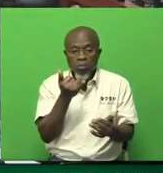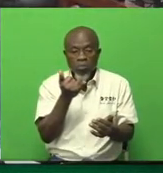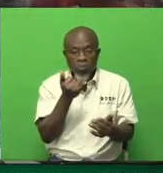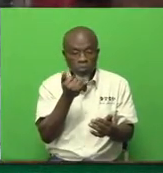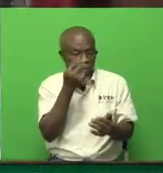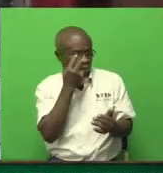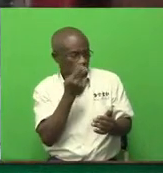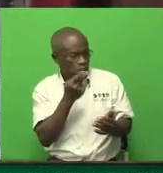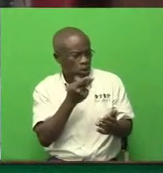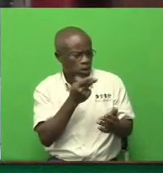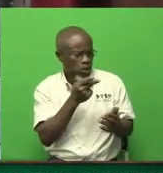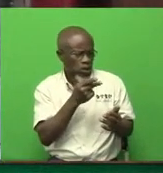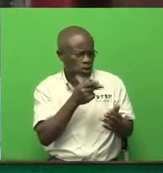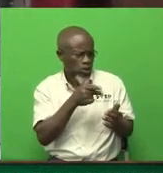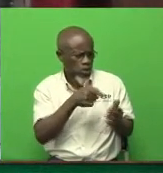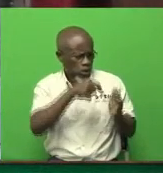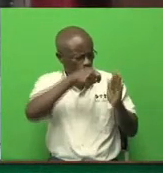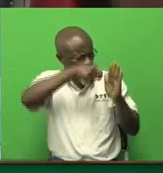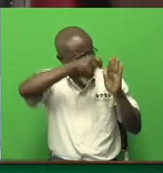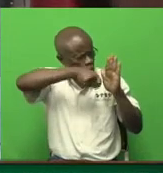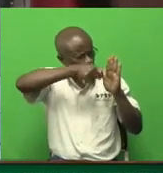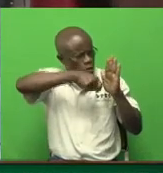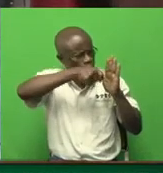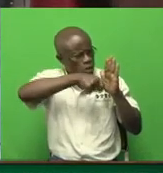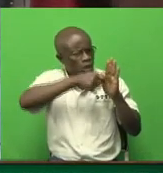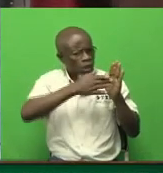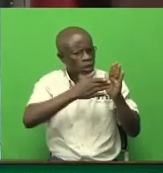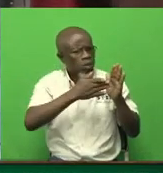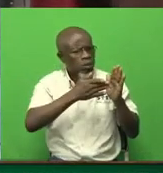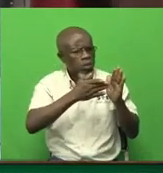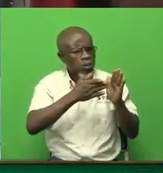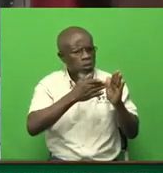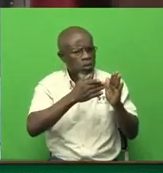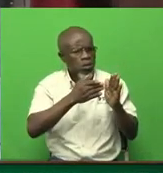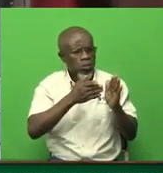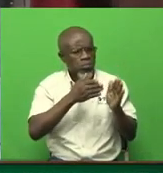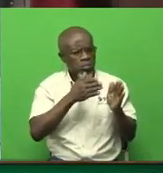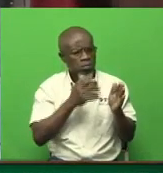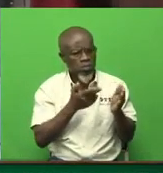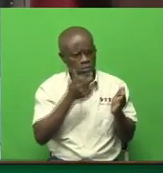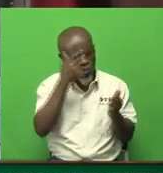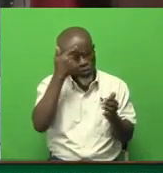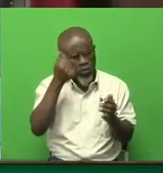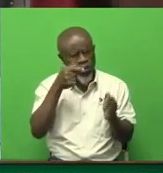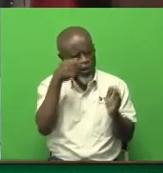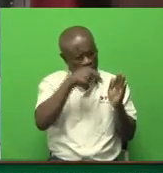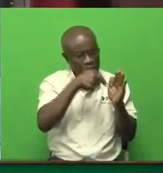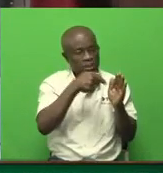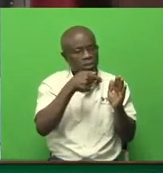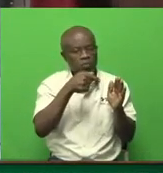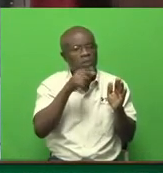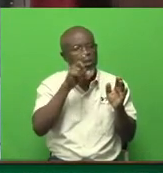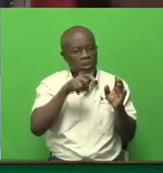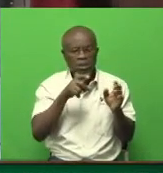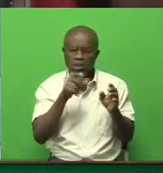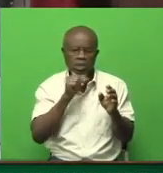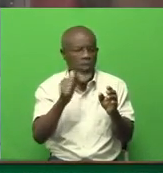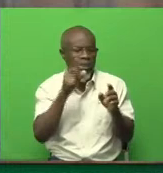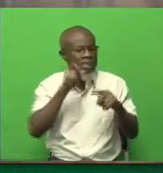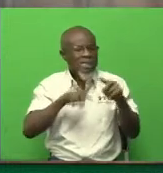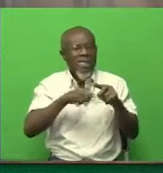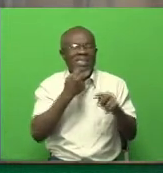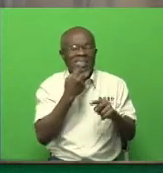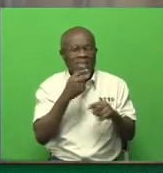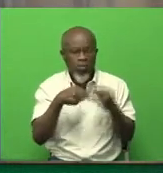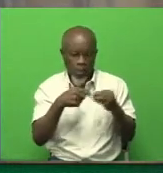standing order okay and and that is the whole basis so please go on to something else okay so we are saying we're not happy with